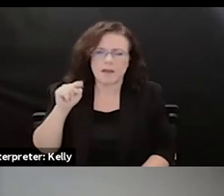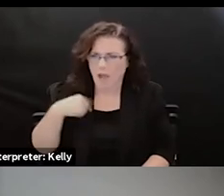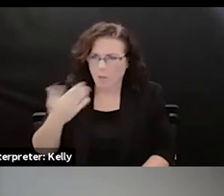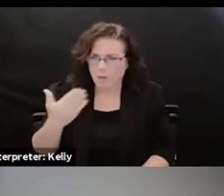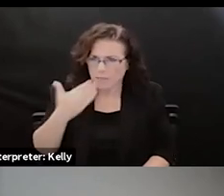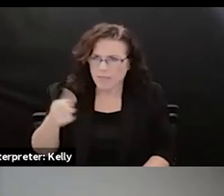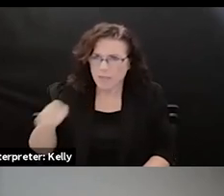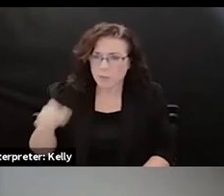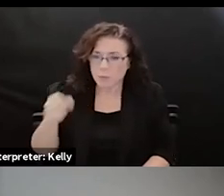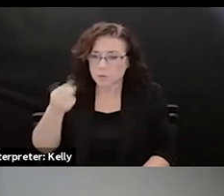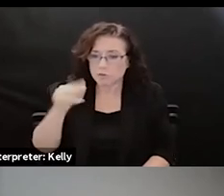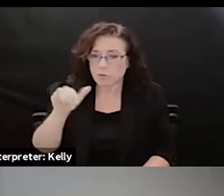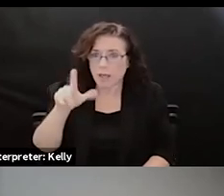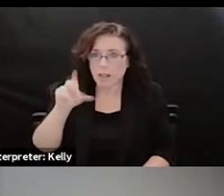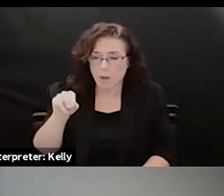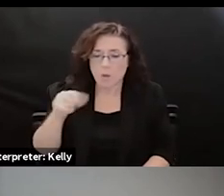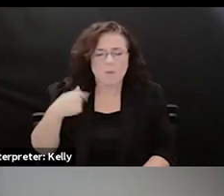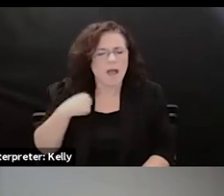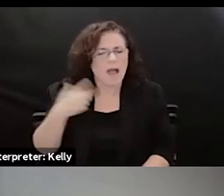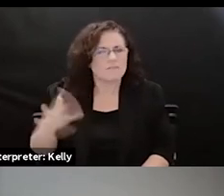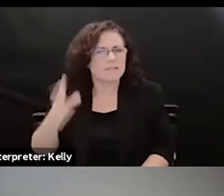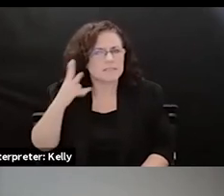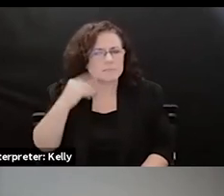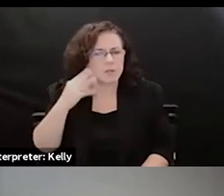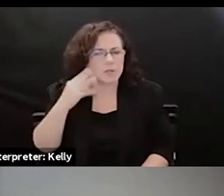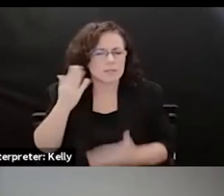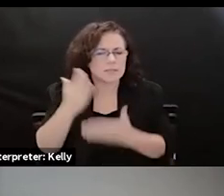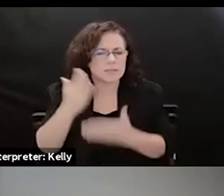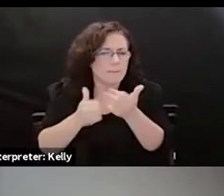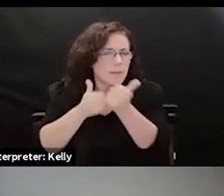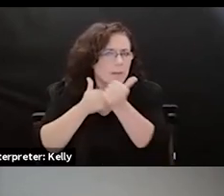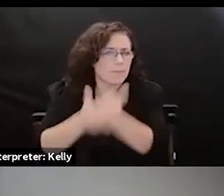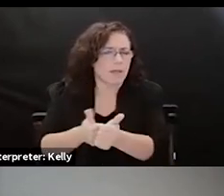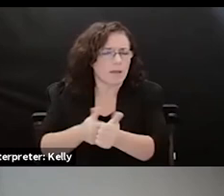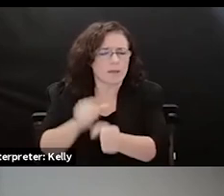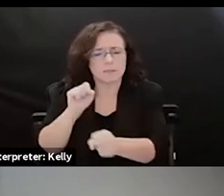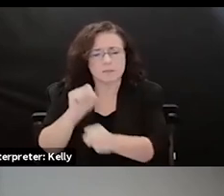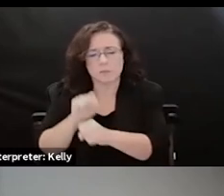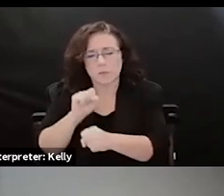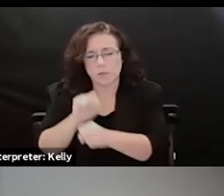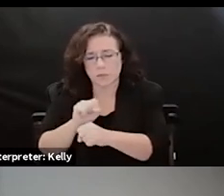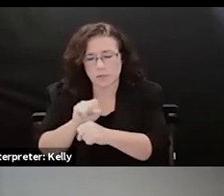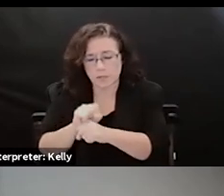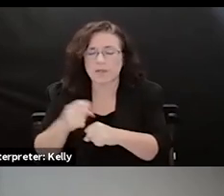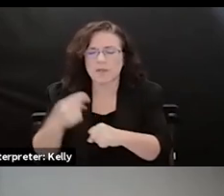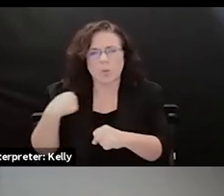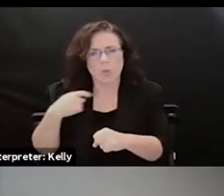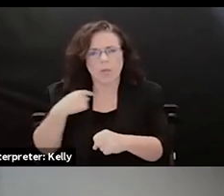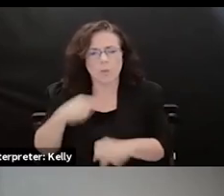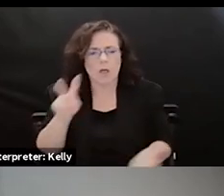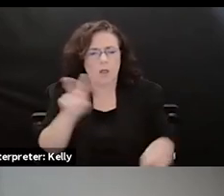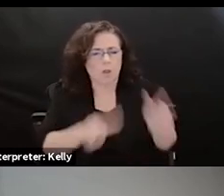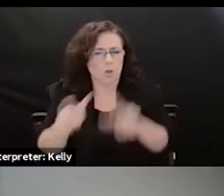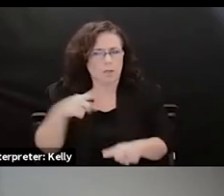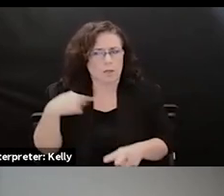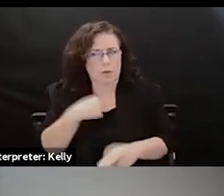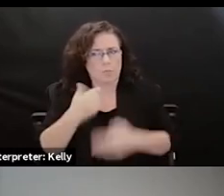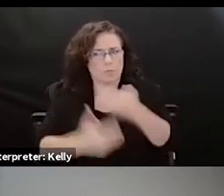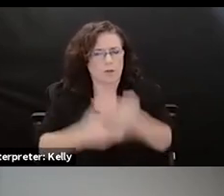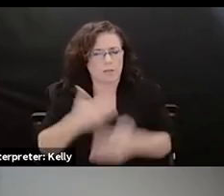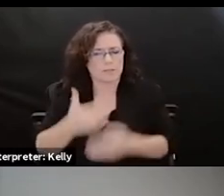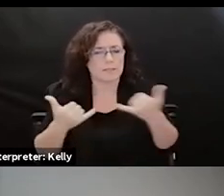will say that we will look at some of the systems and processes that we currently have for doing check-ins